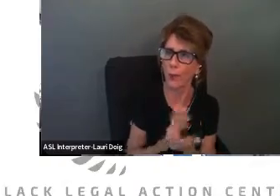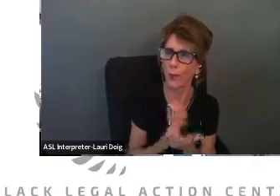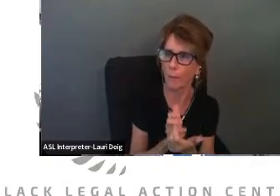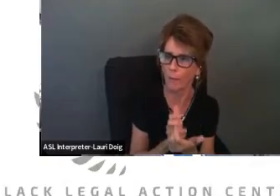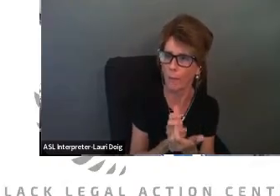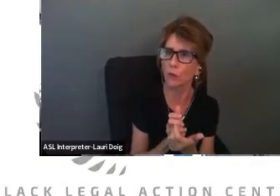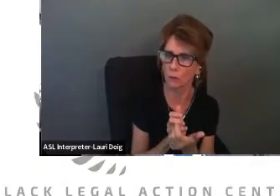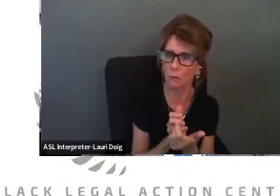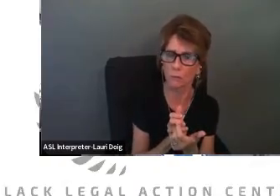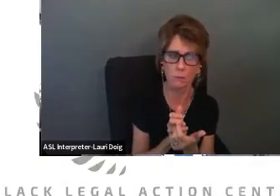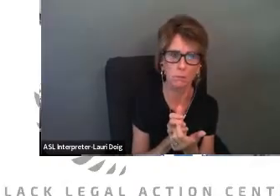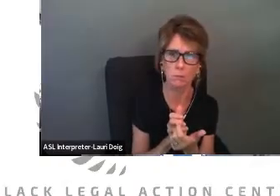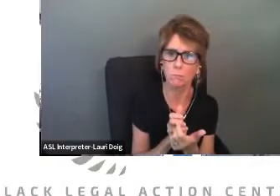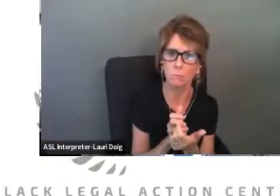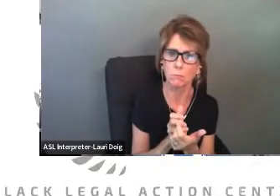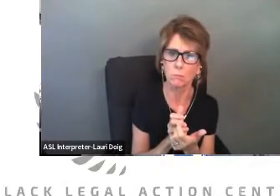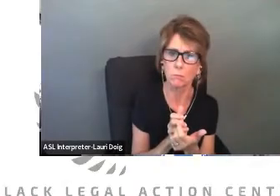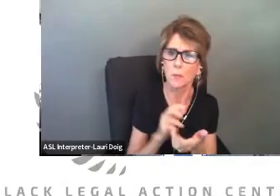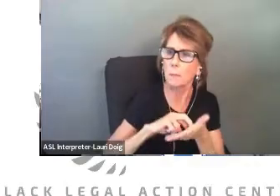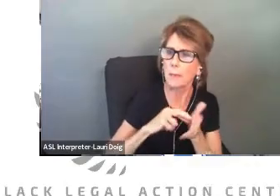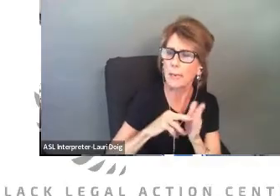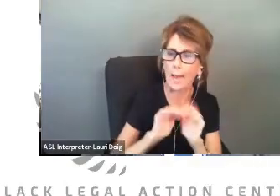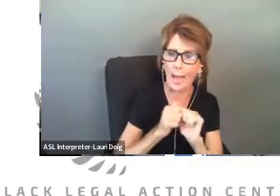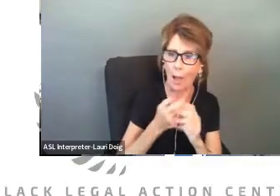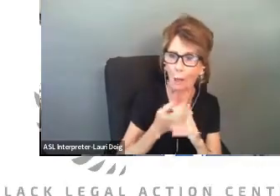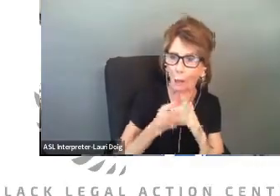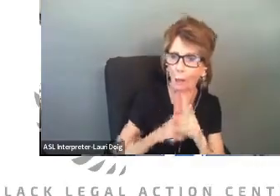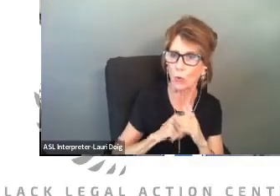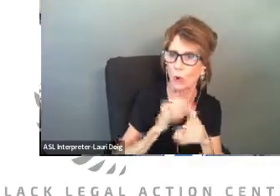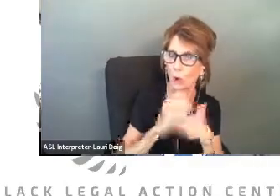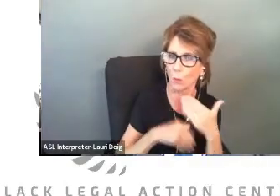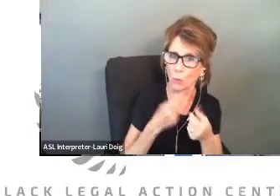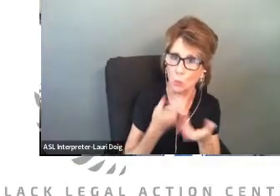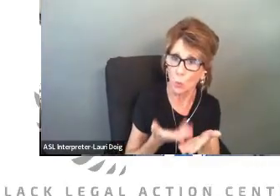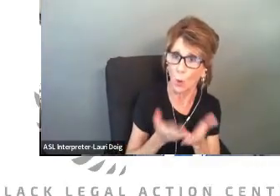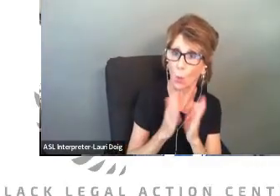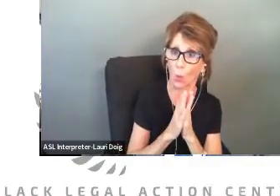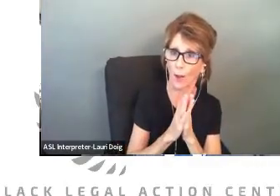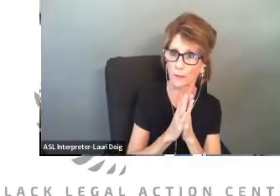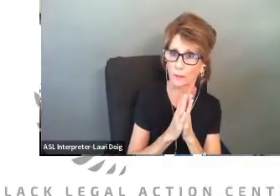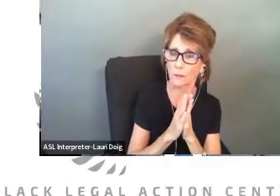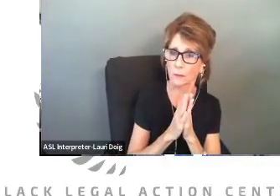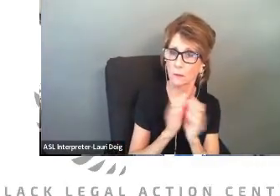And those include initiating the process to request accommodation,